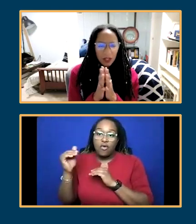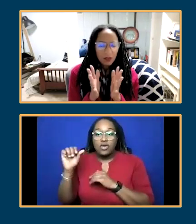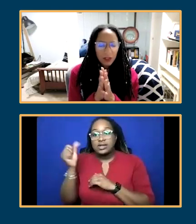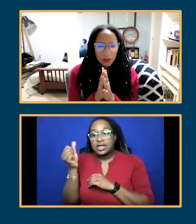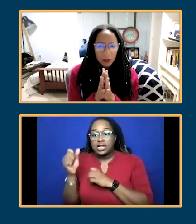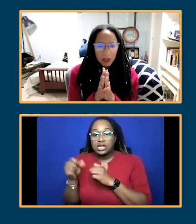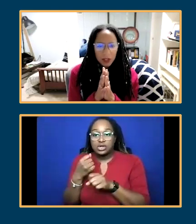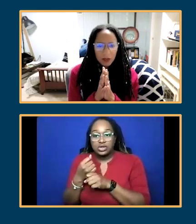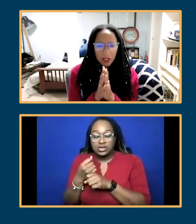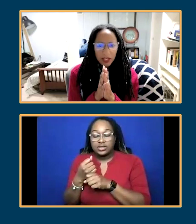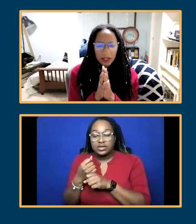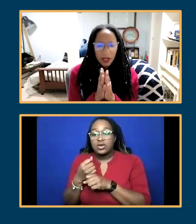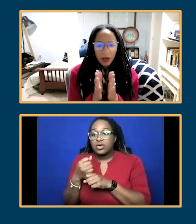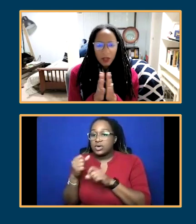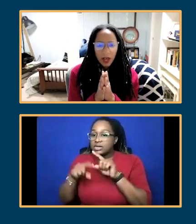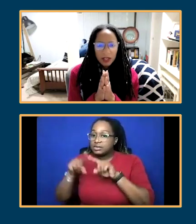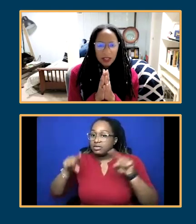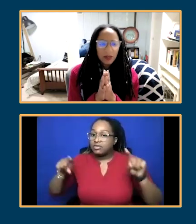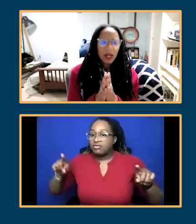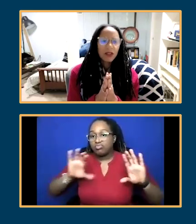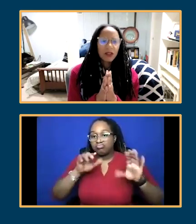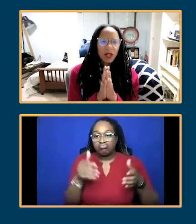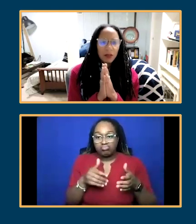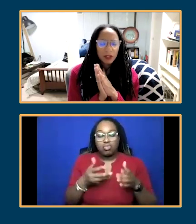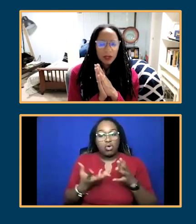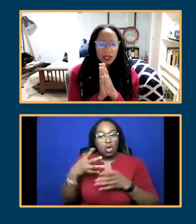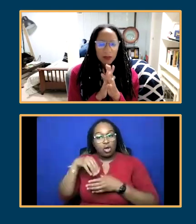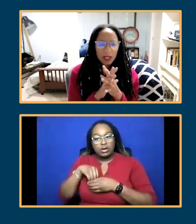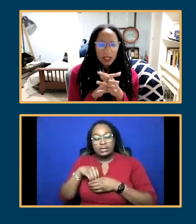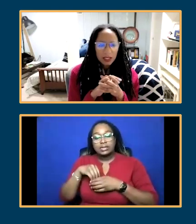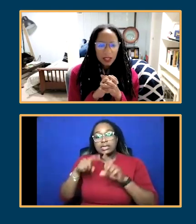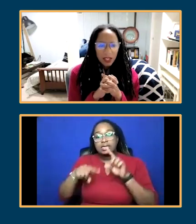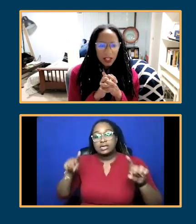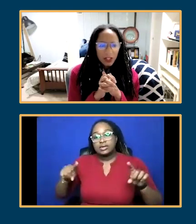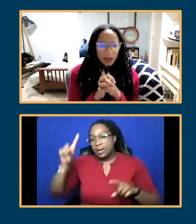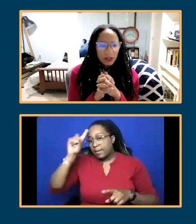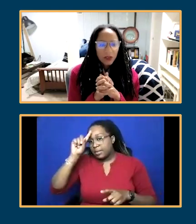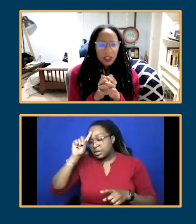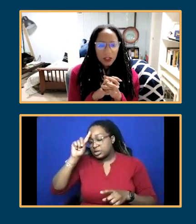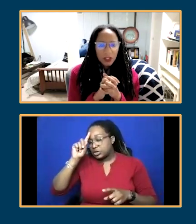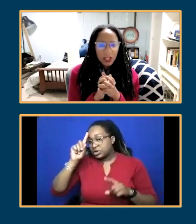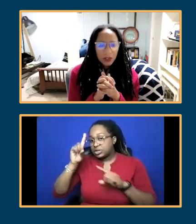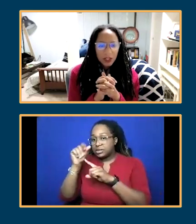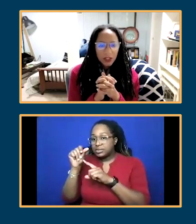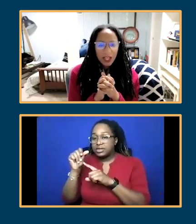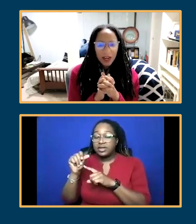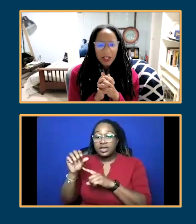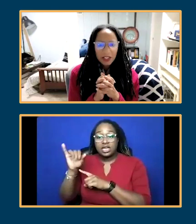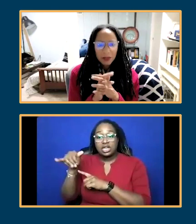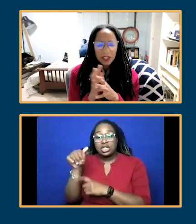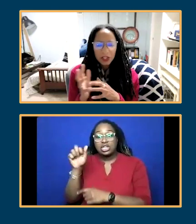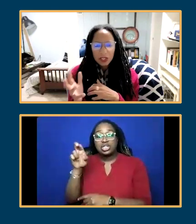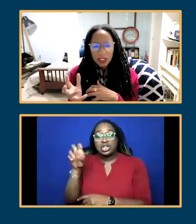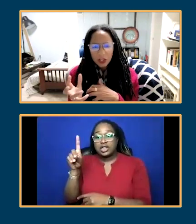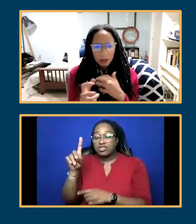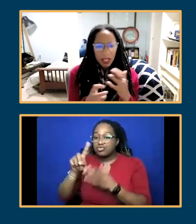decade, working with a diverse population of clients with autism and other developmental disabilities. Jared's research interests are in the